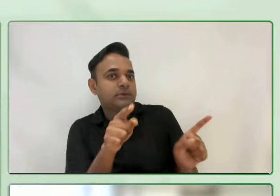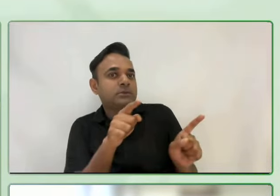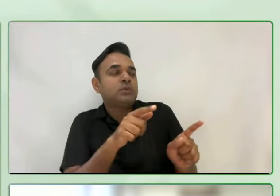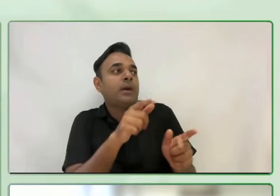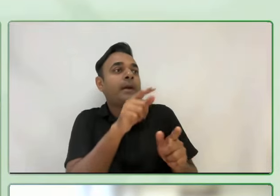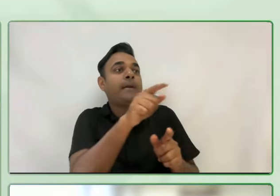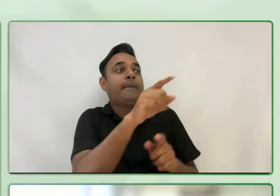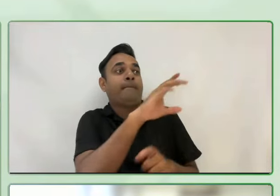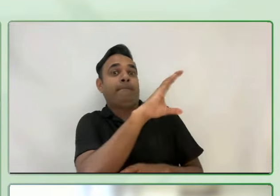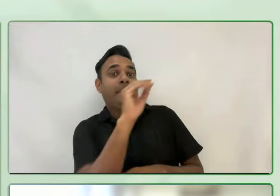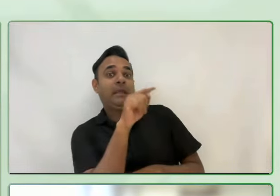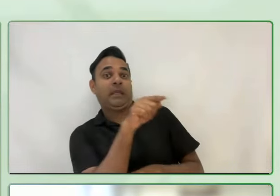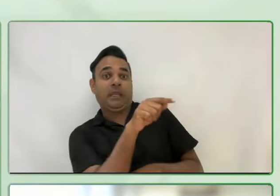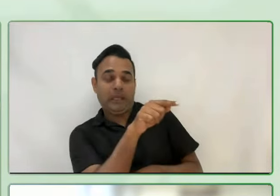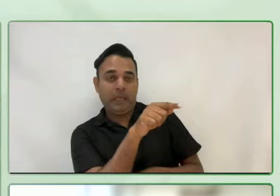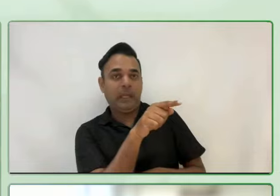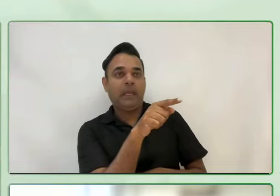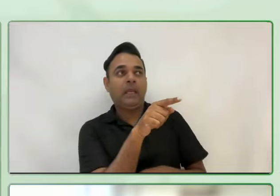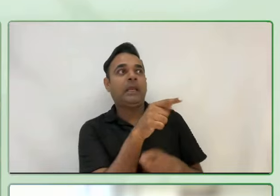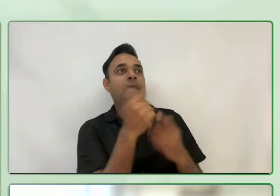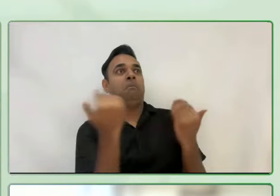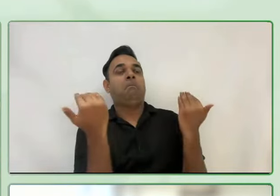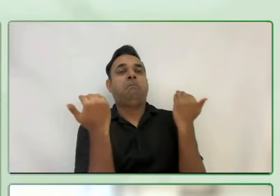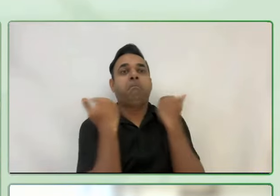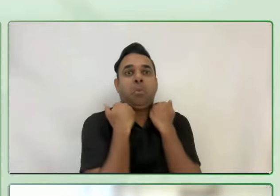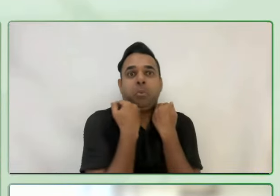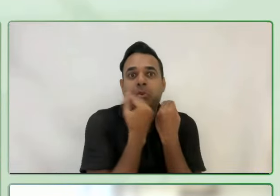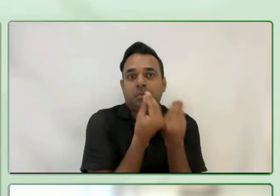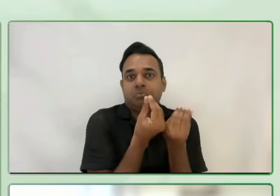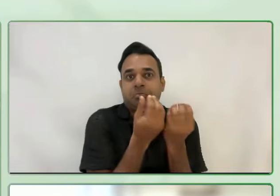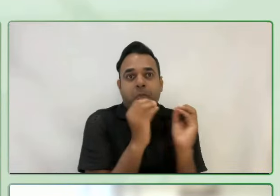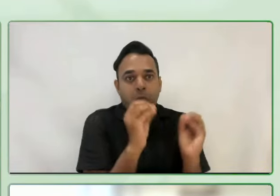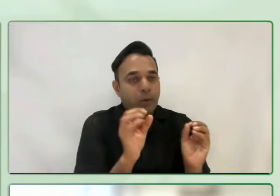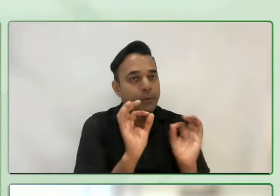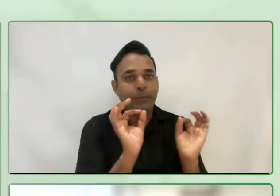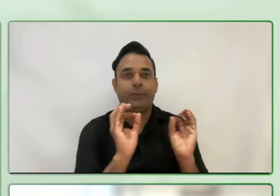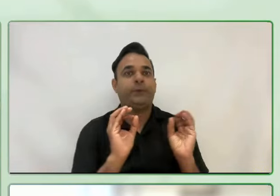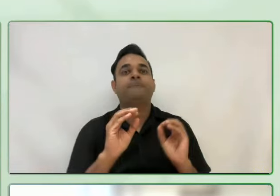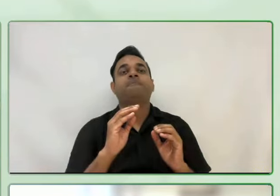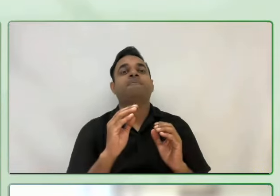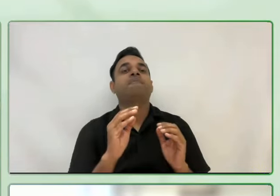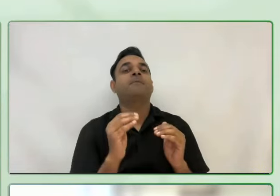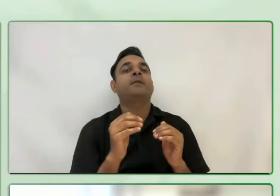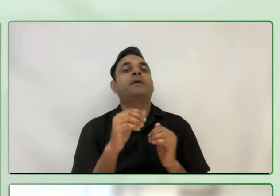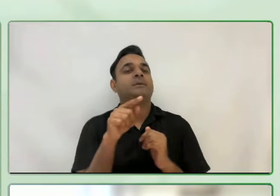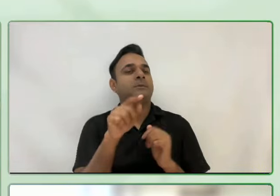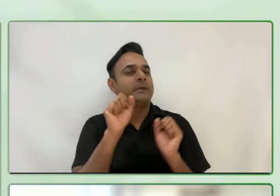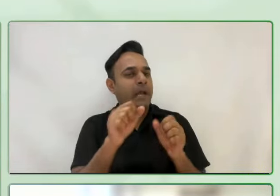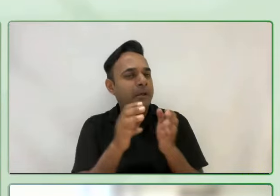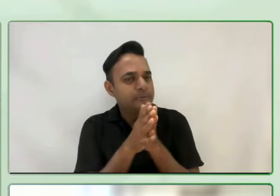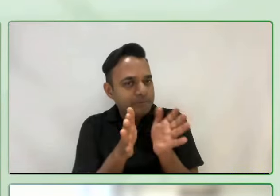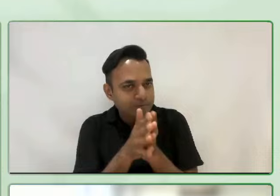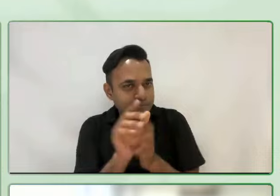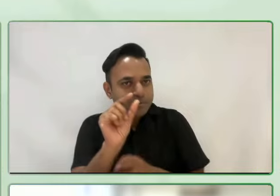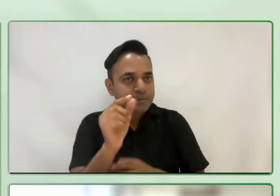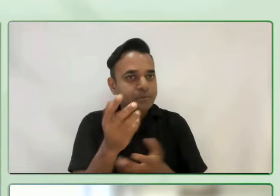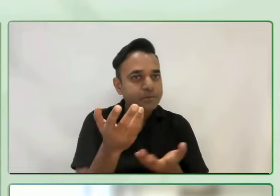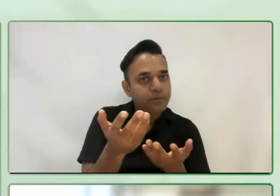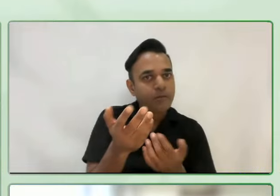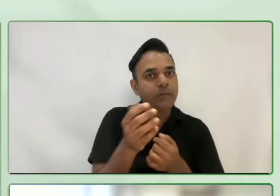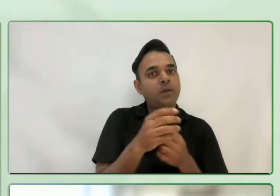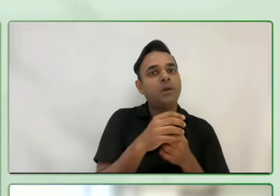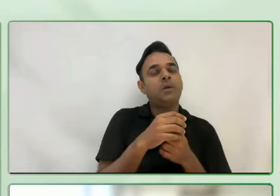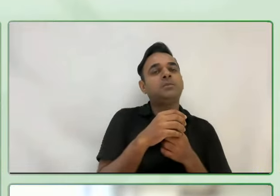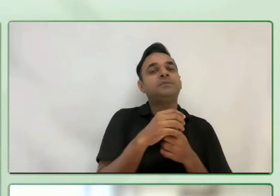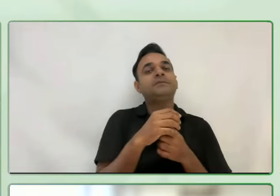about trust, how many people in reality are going to ask for a left-handed mouse? Not many people are going to put